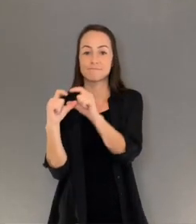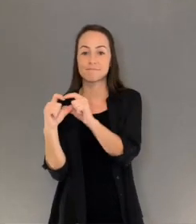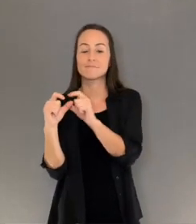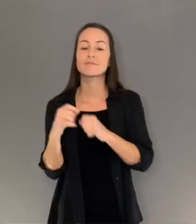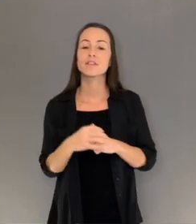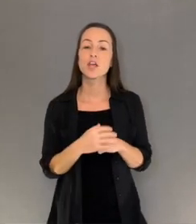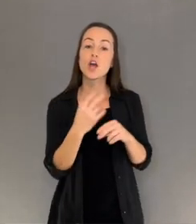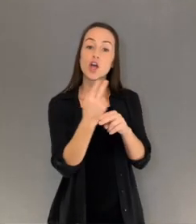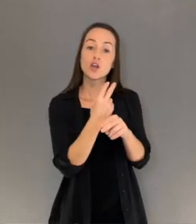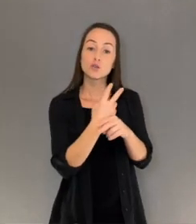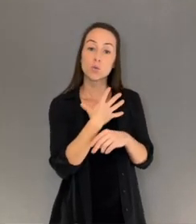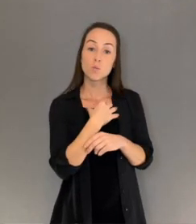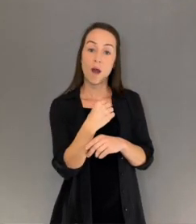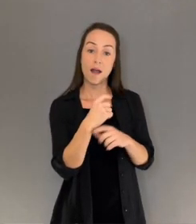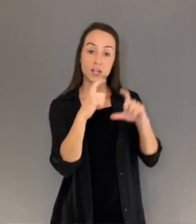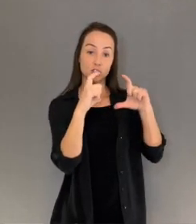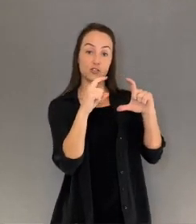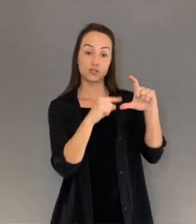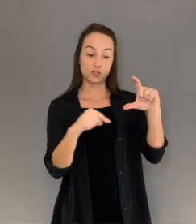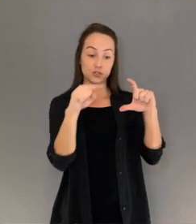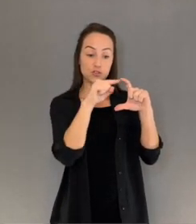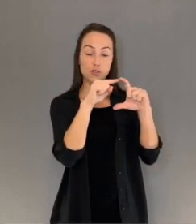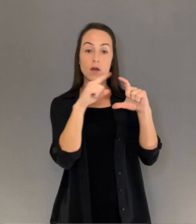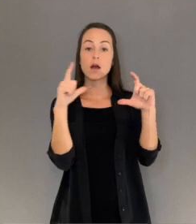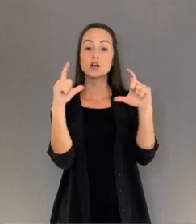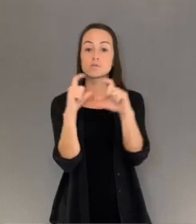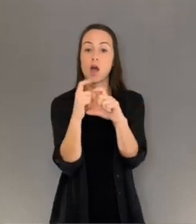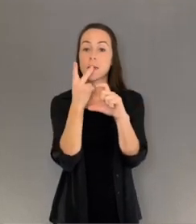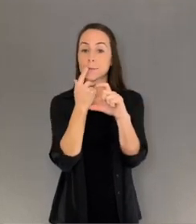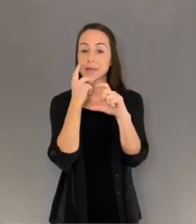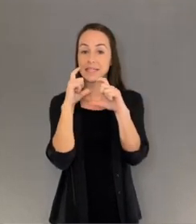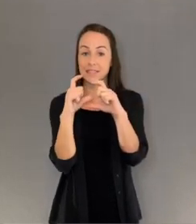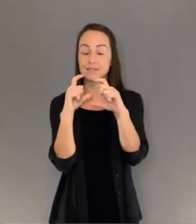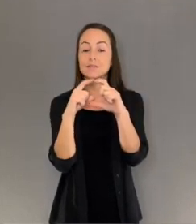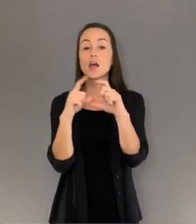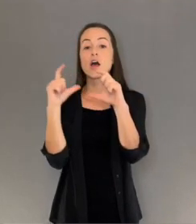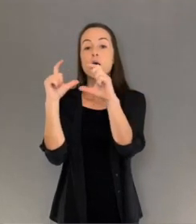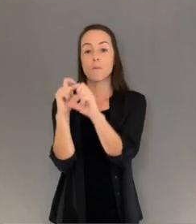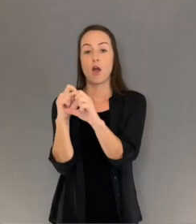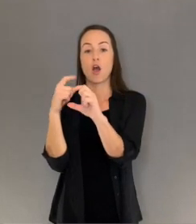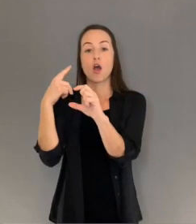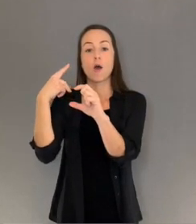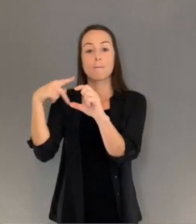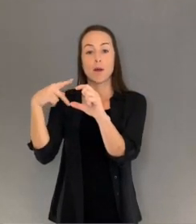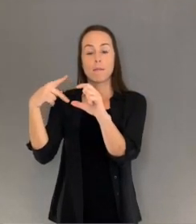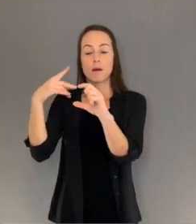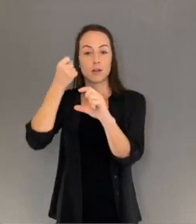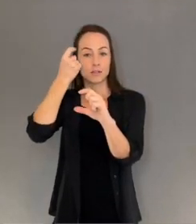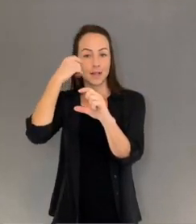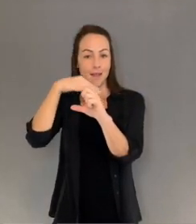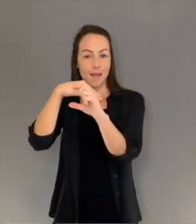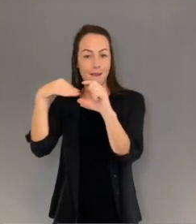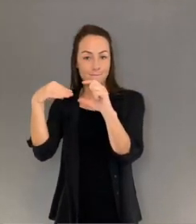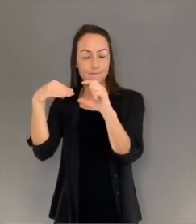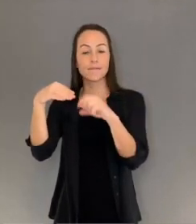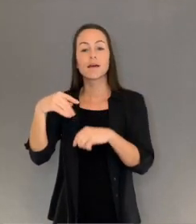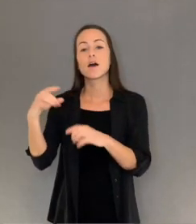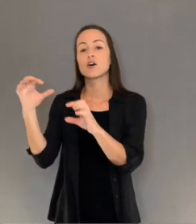circle, a slightly smaller pink circle, a purple half circle, and a bottle cap sized black circle or